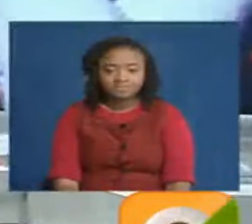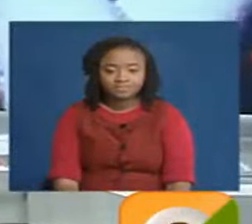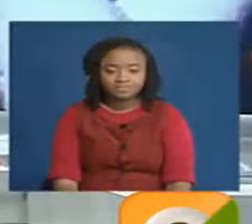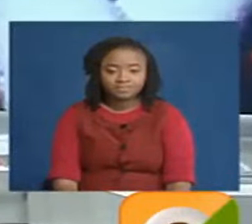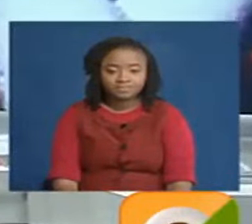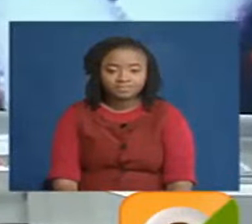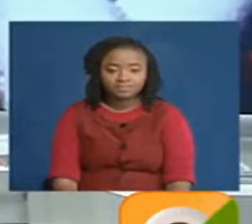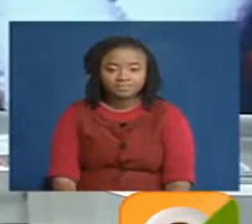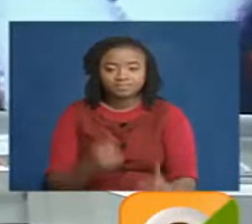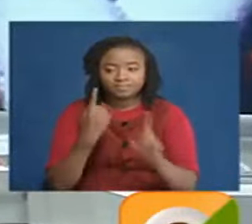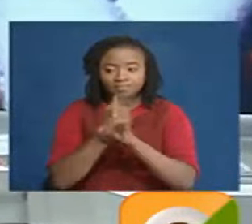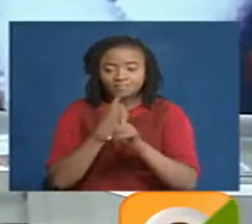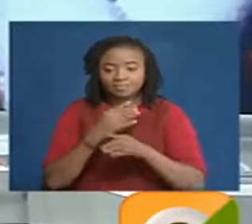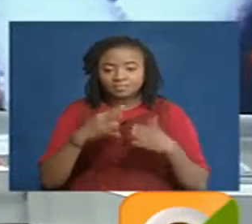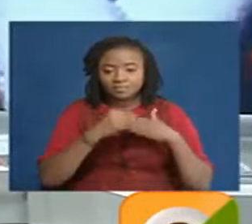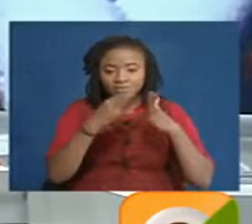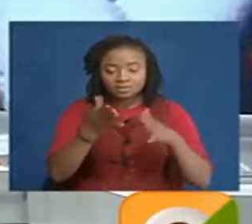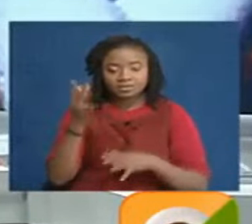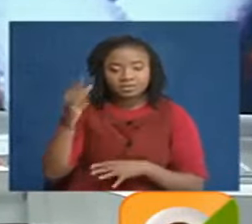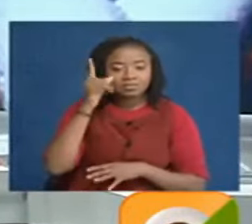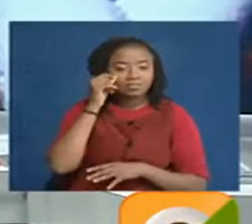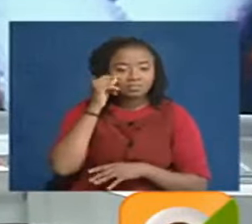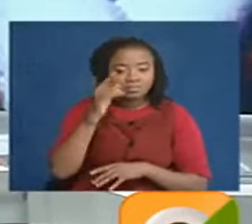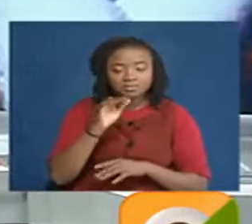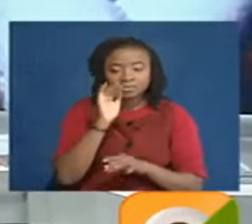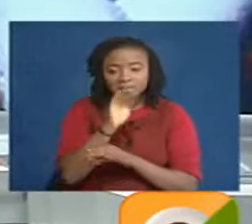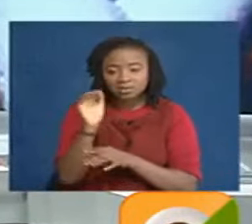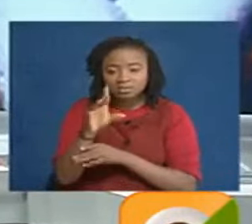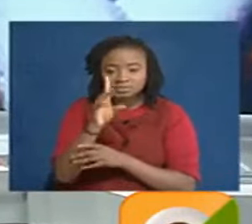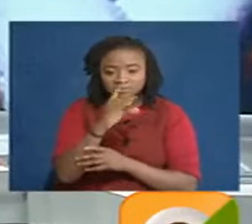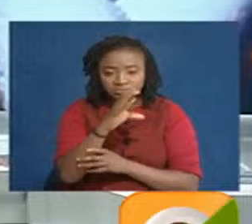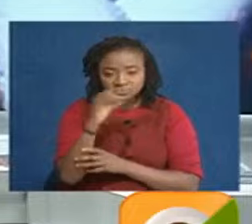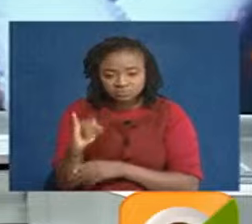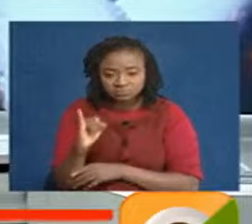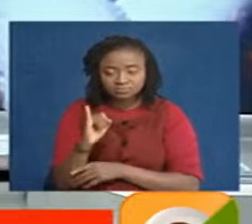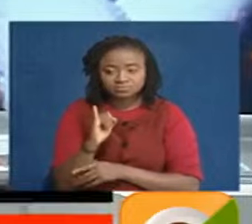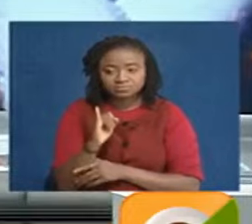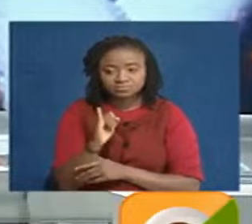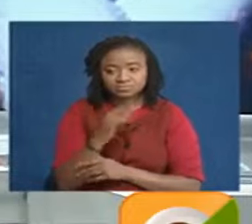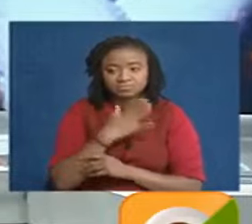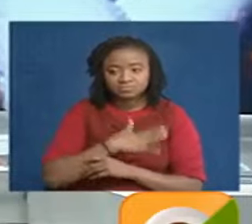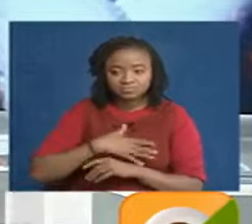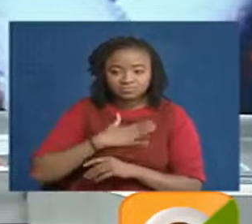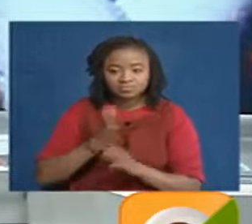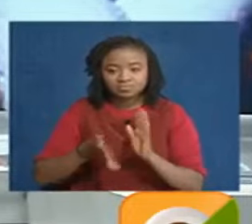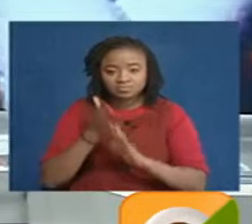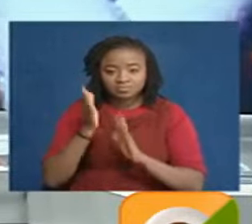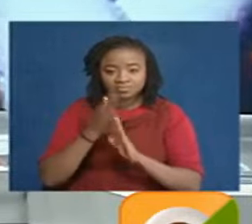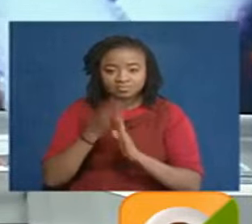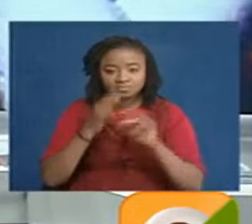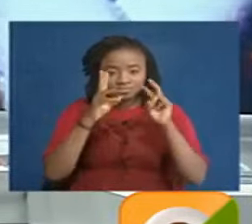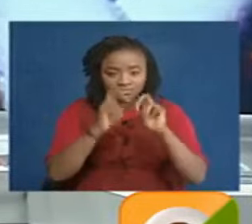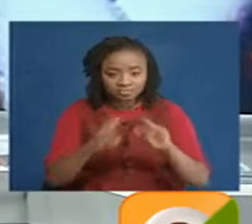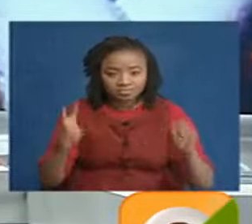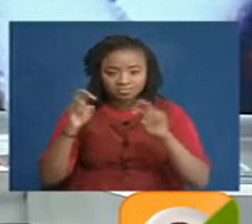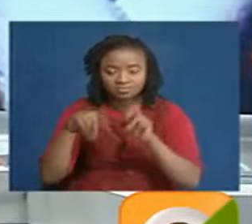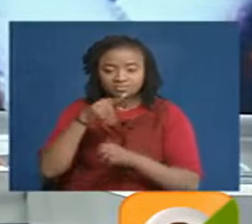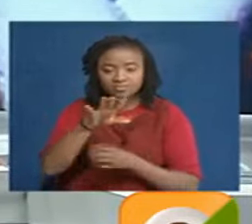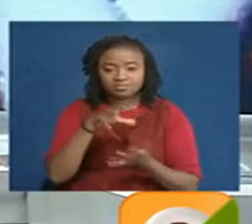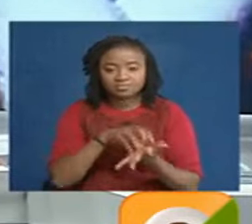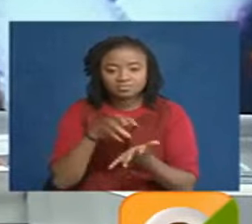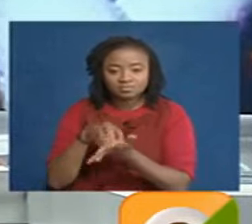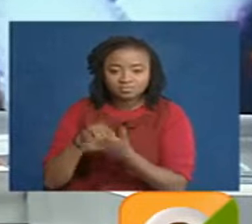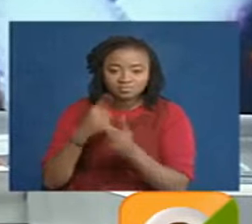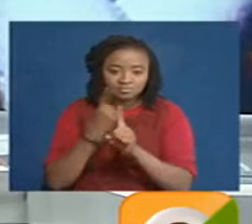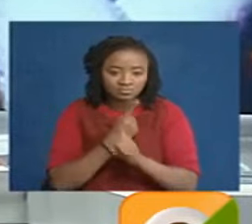section of leaders in Mombasa have asked the Director of Criminal Investigations to expedite investigations into circumstances